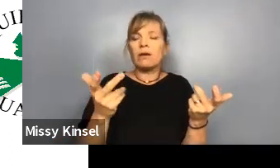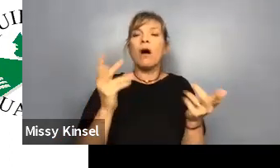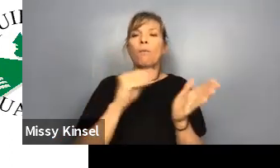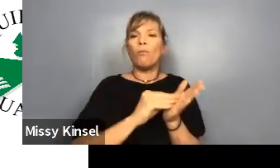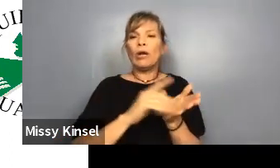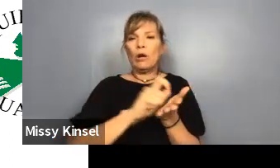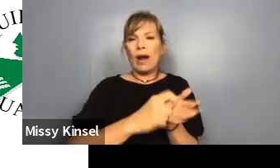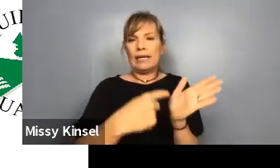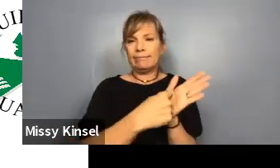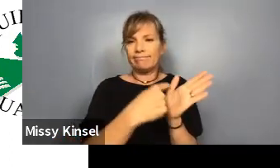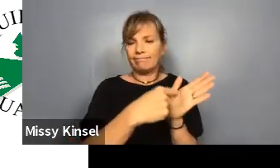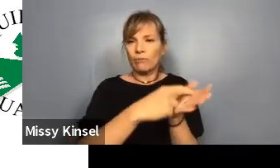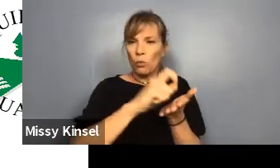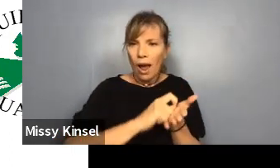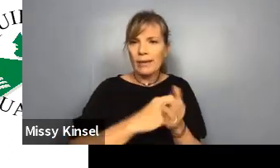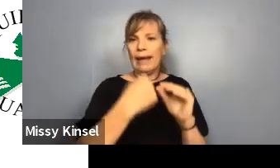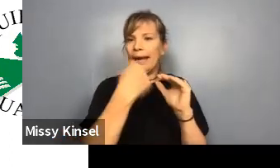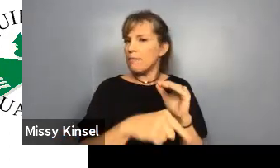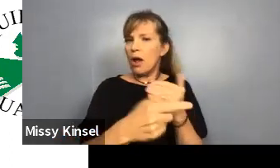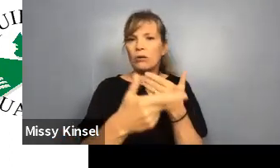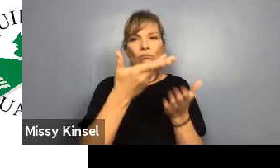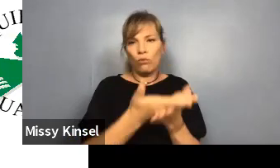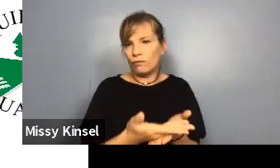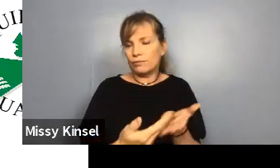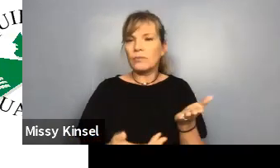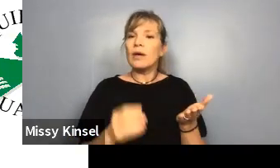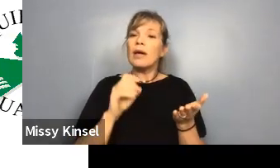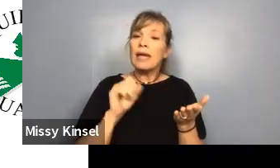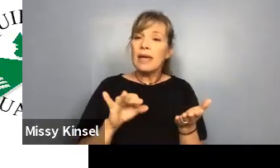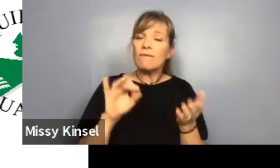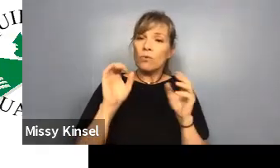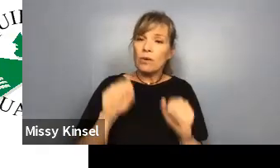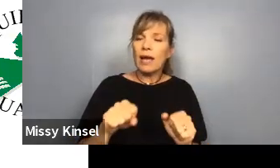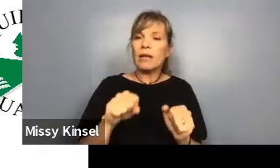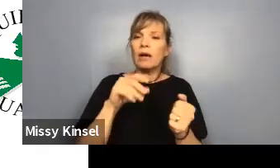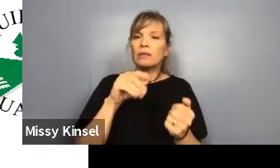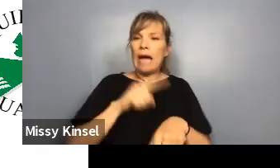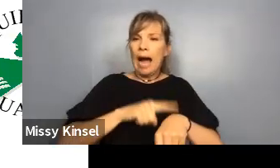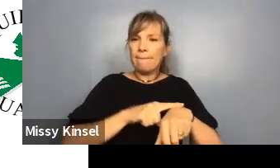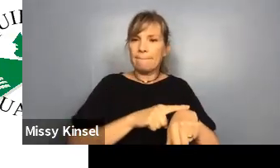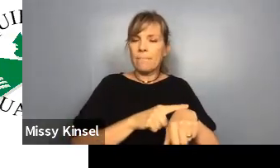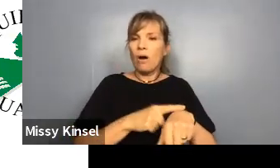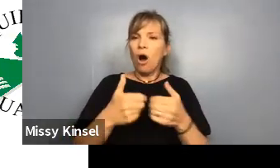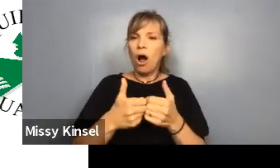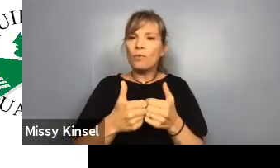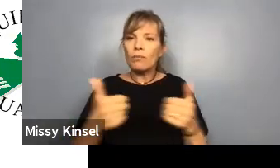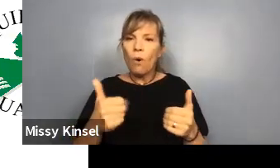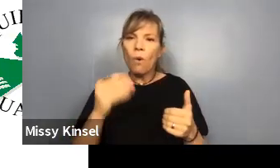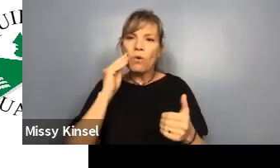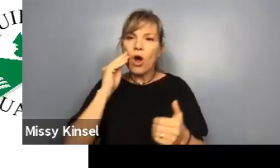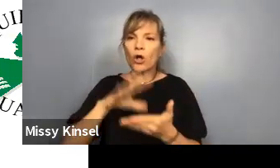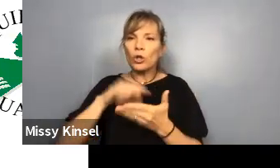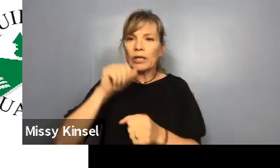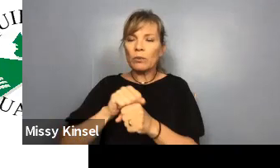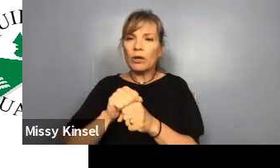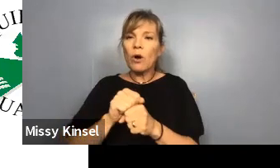in writing. And you want to, if at all possible, track the time on remote learning work with